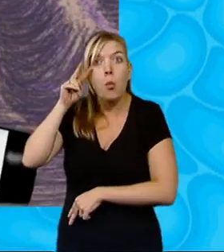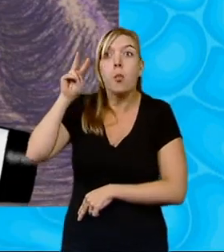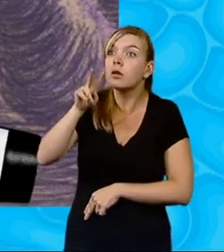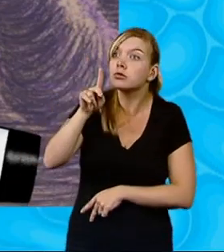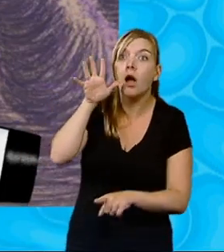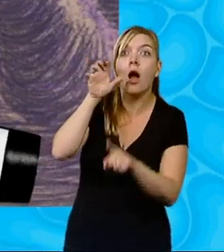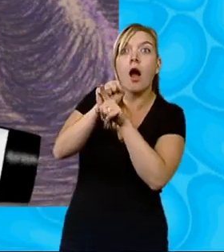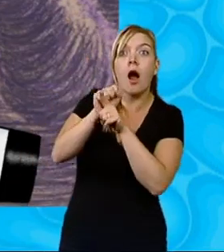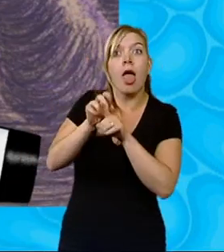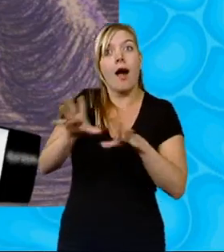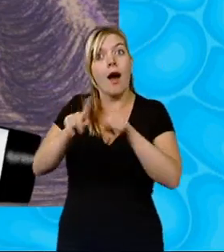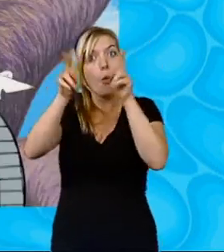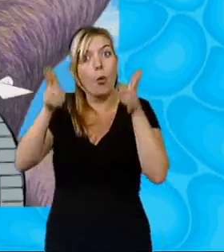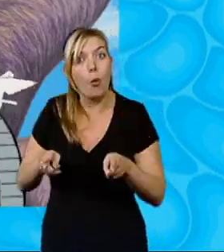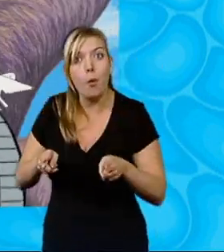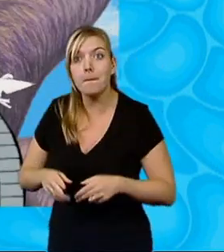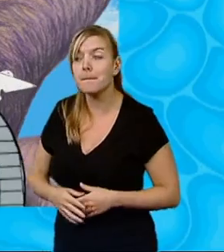home.